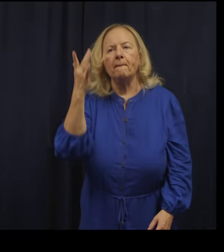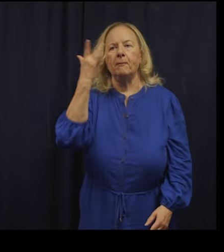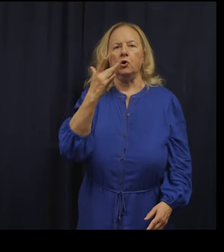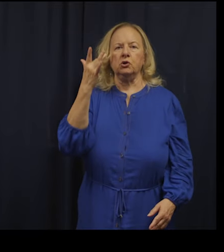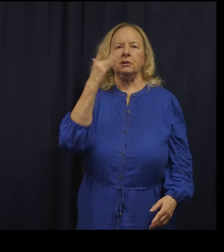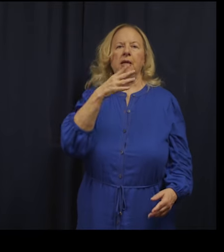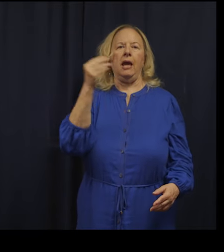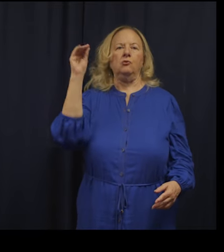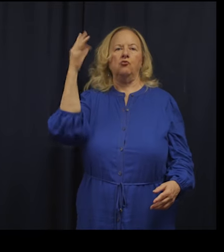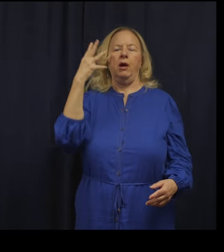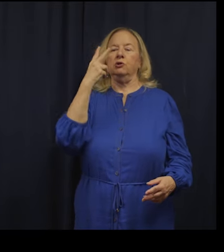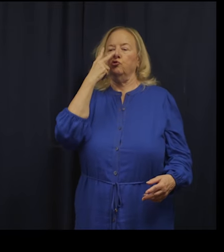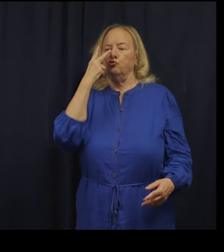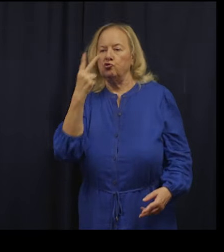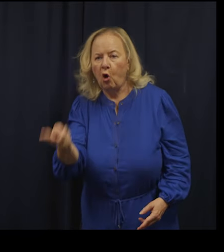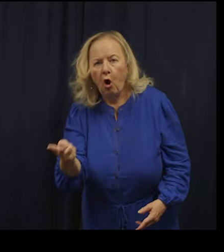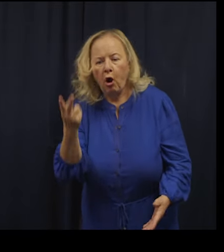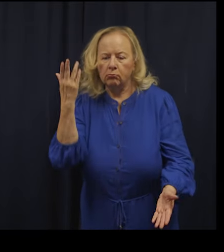grace.